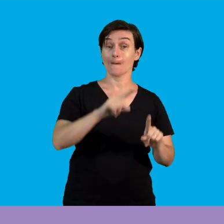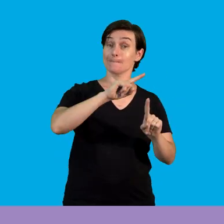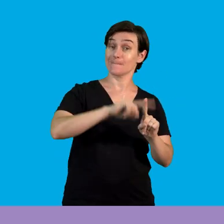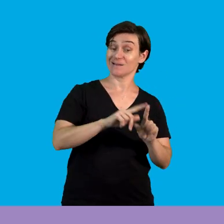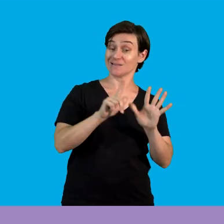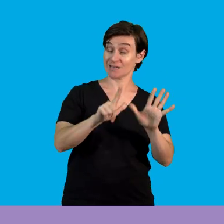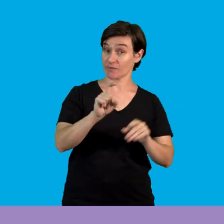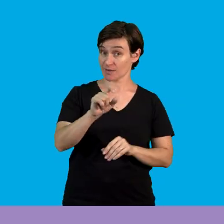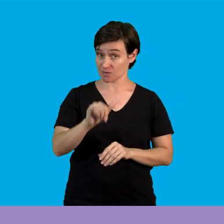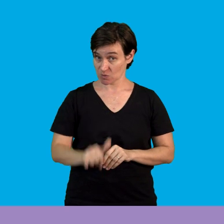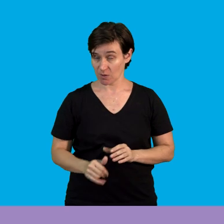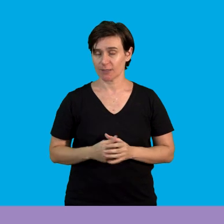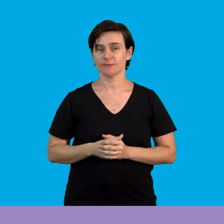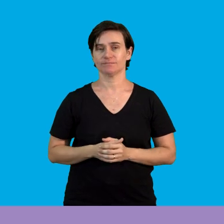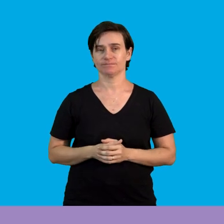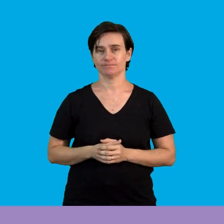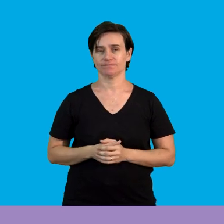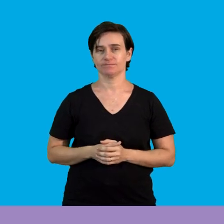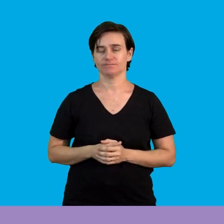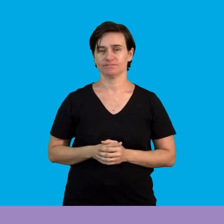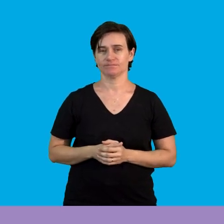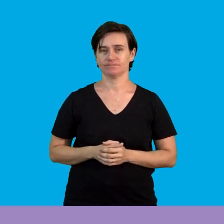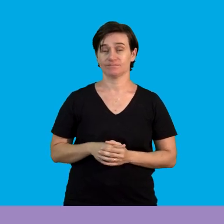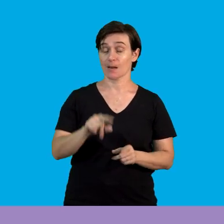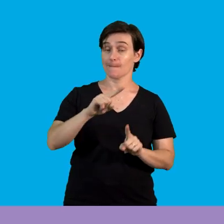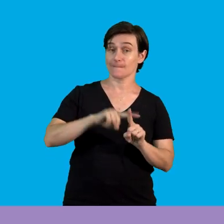3xy plus 7xy